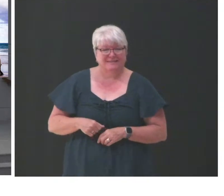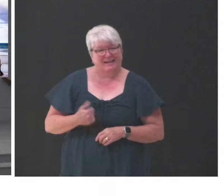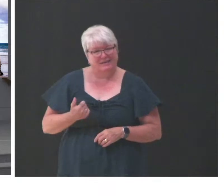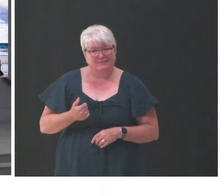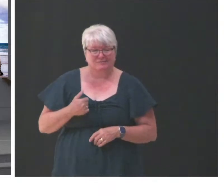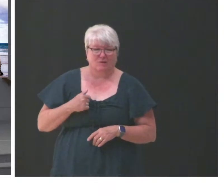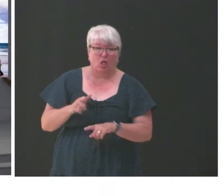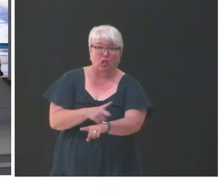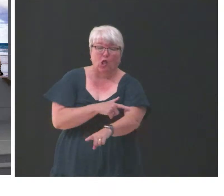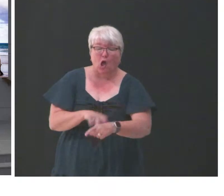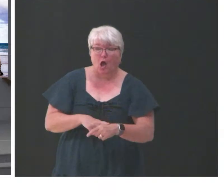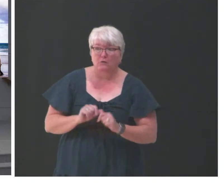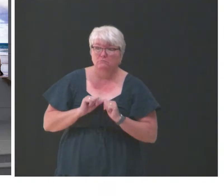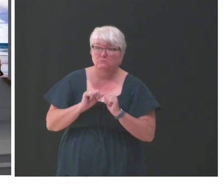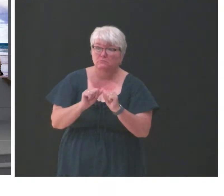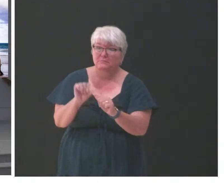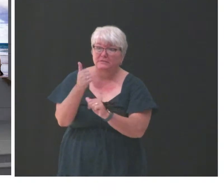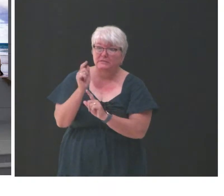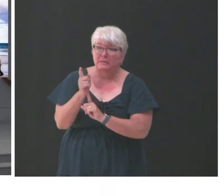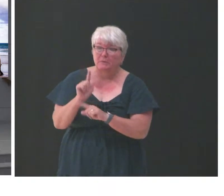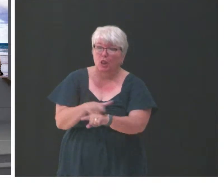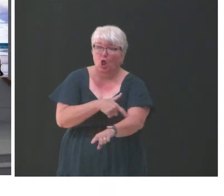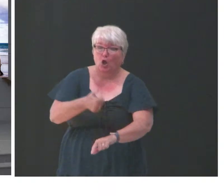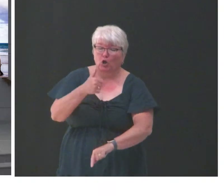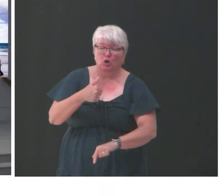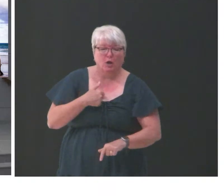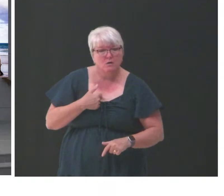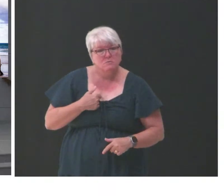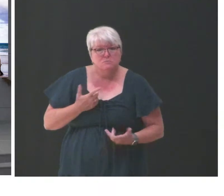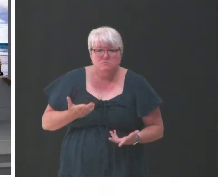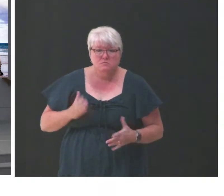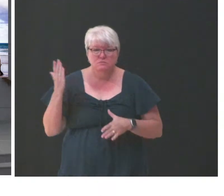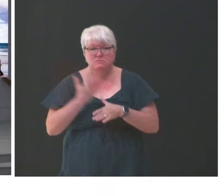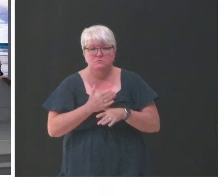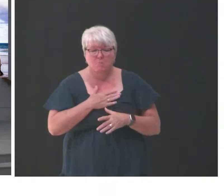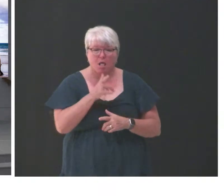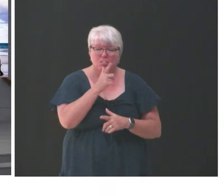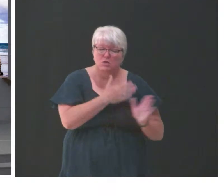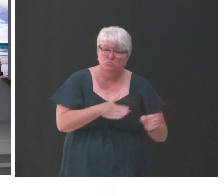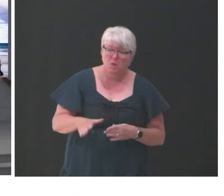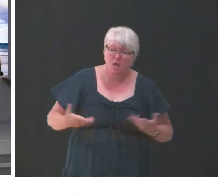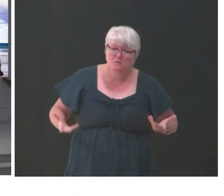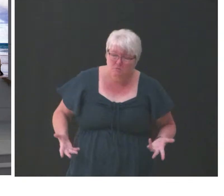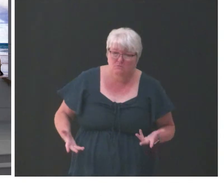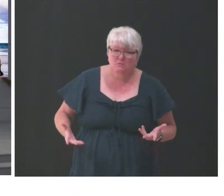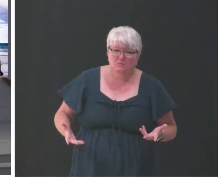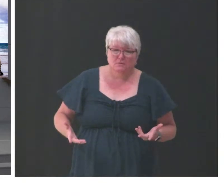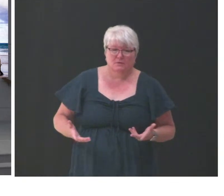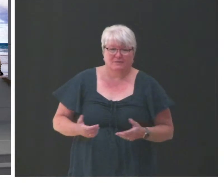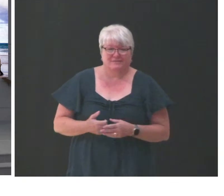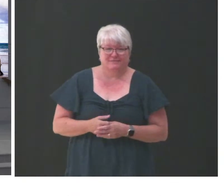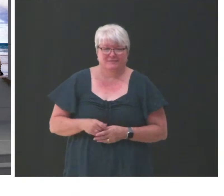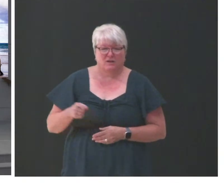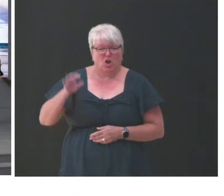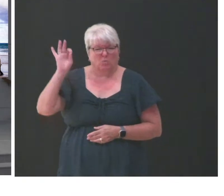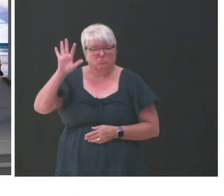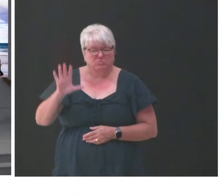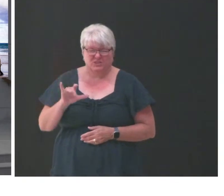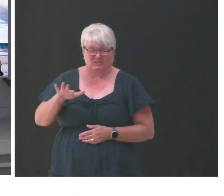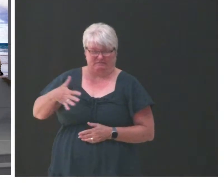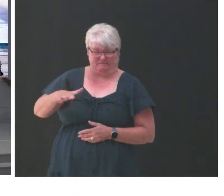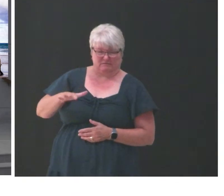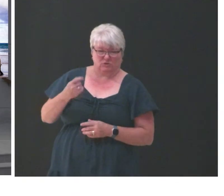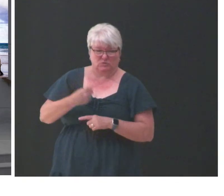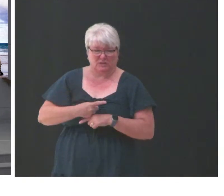of long. We were about 10 minutes over what we normally are, and that really kind of messes up my lunch plans quite a bit. Preacher wasn't too good